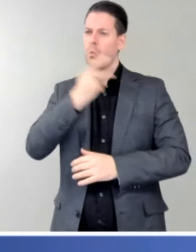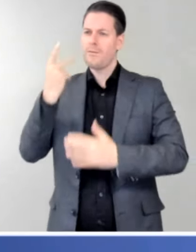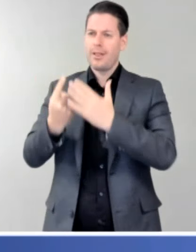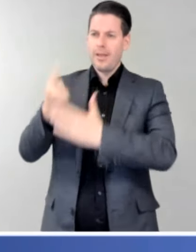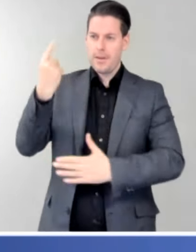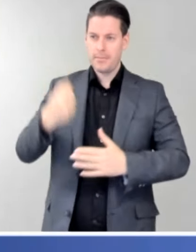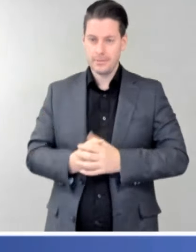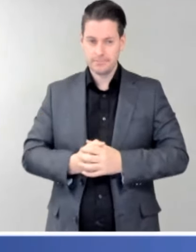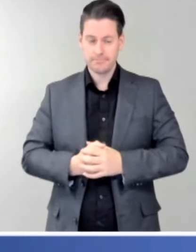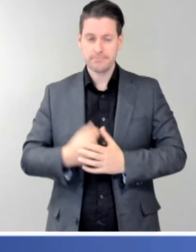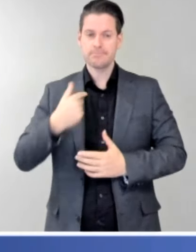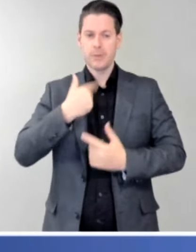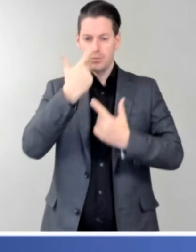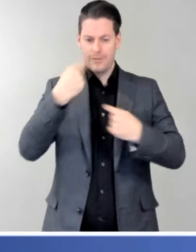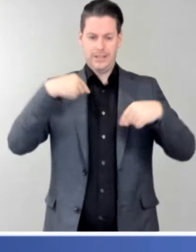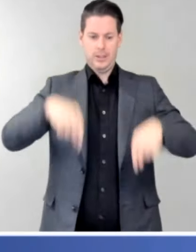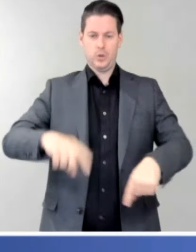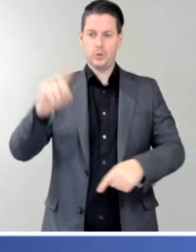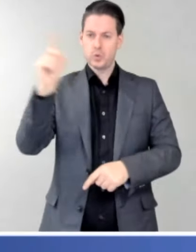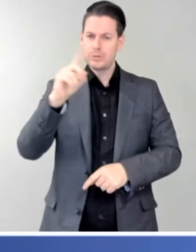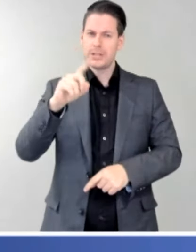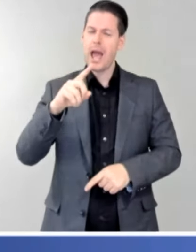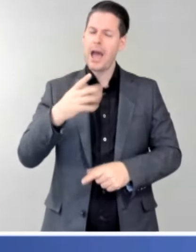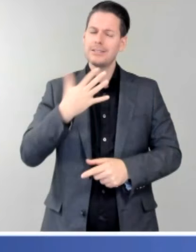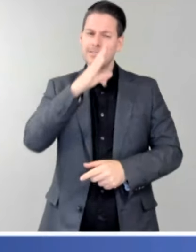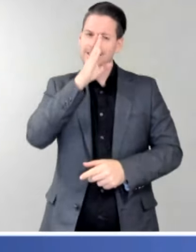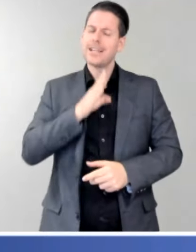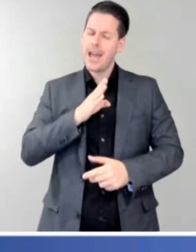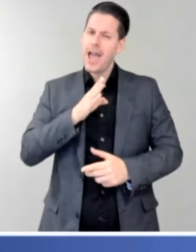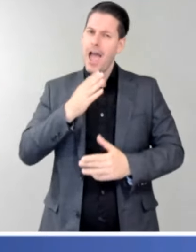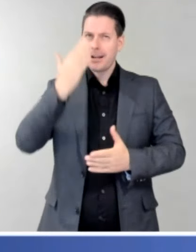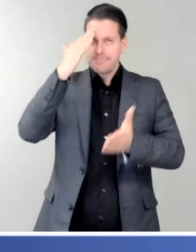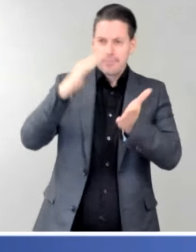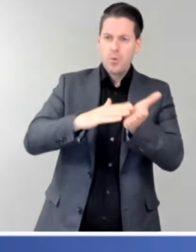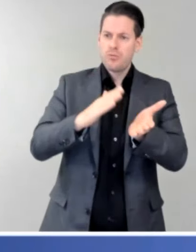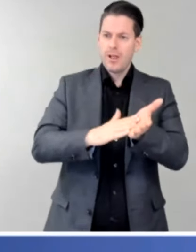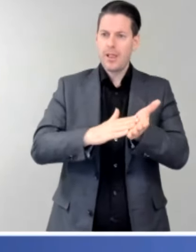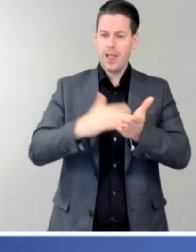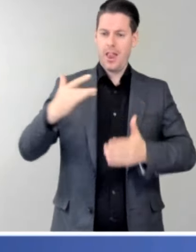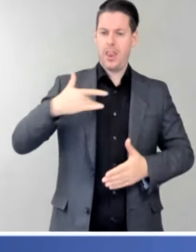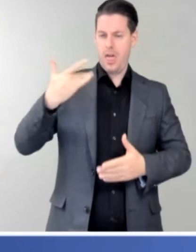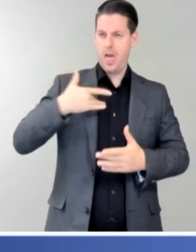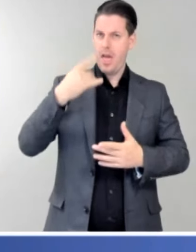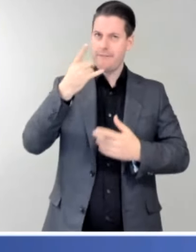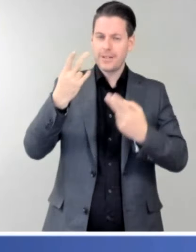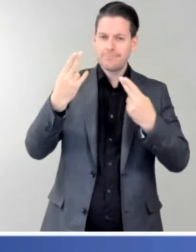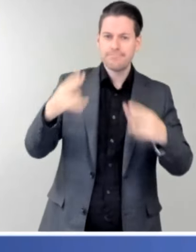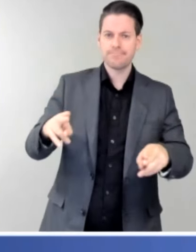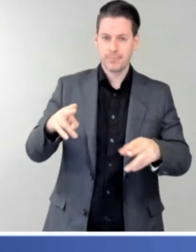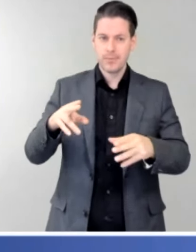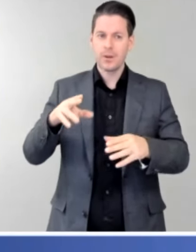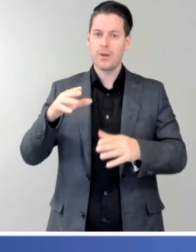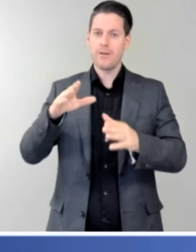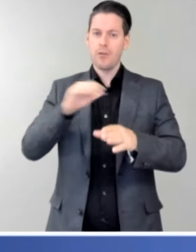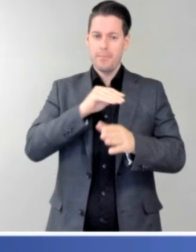occasion to remember and honour the lives lost in the downing of Malaysia Airlines flight MH17,